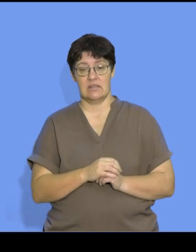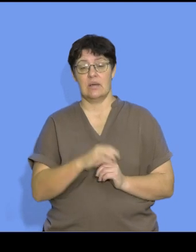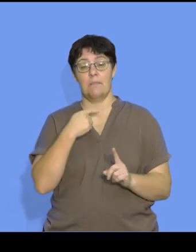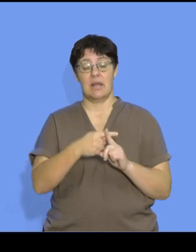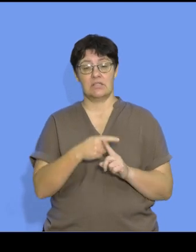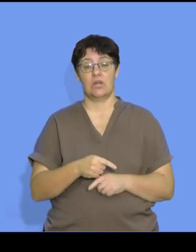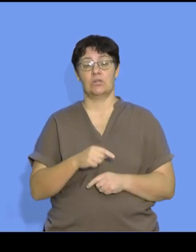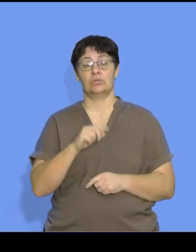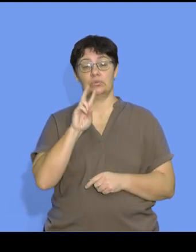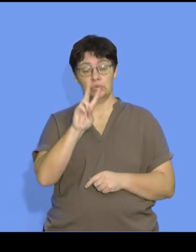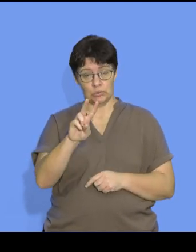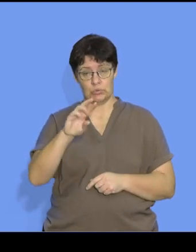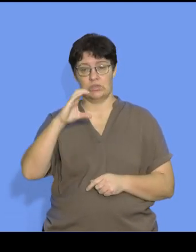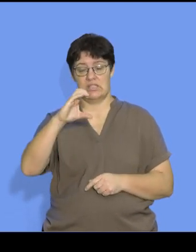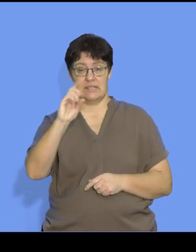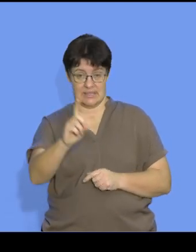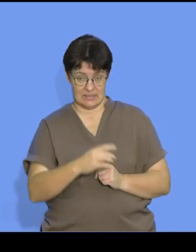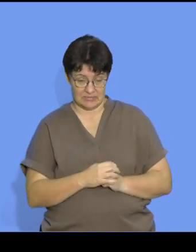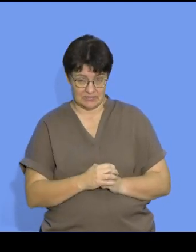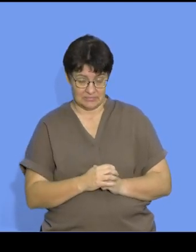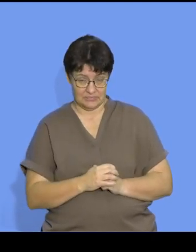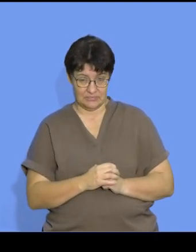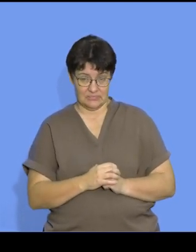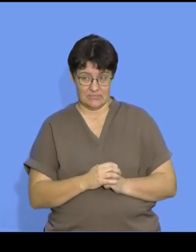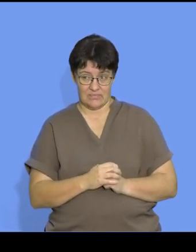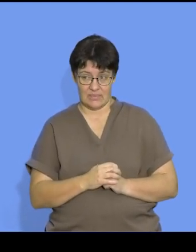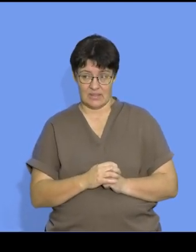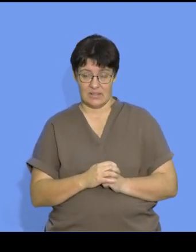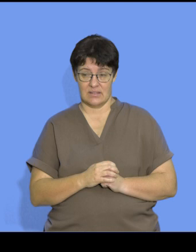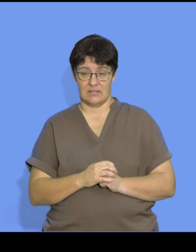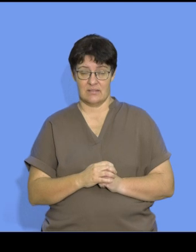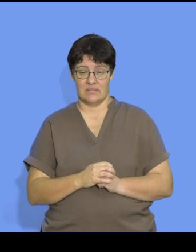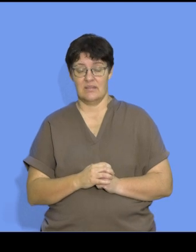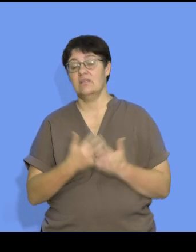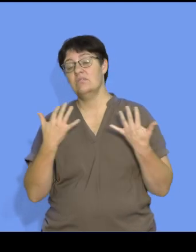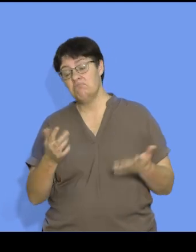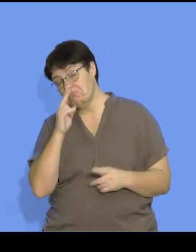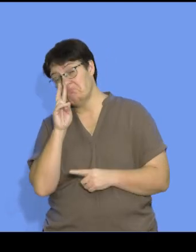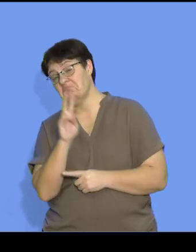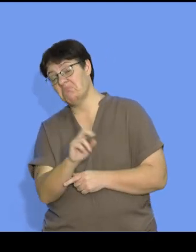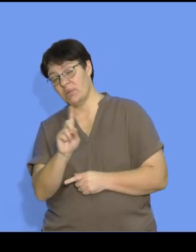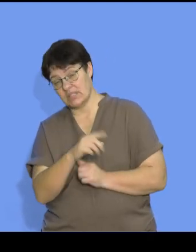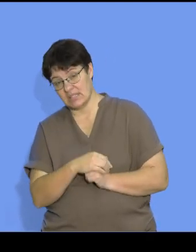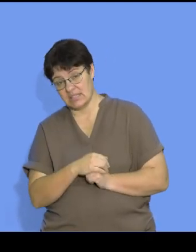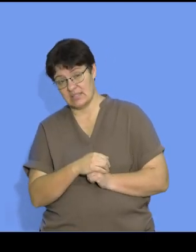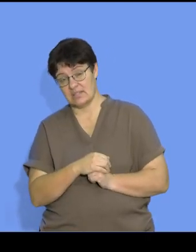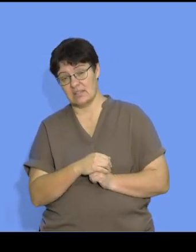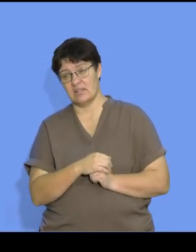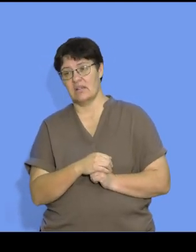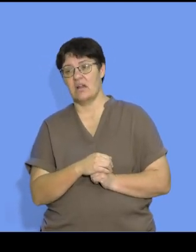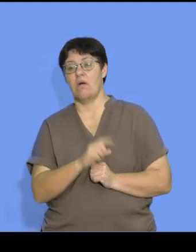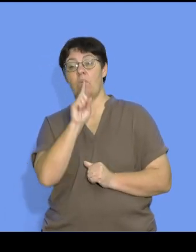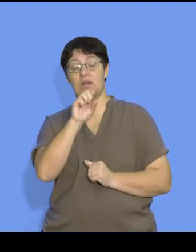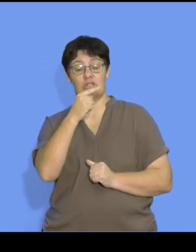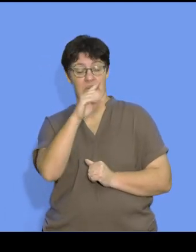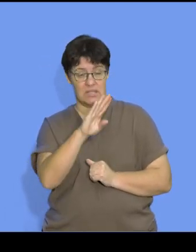plus 2 common differences. So everybody, we can see that for 1 gigabyte, we